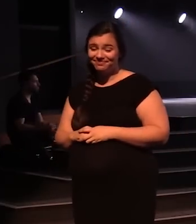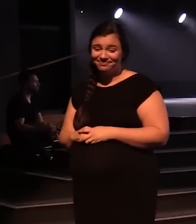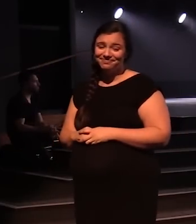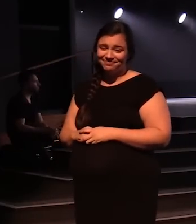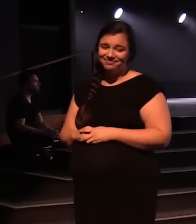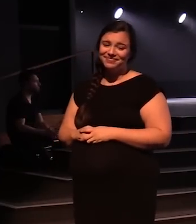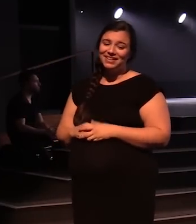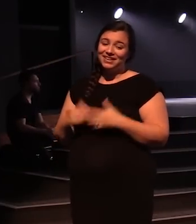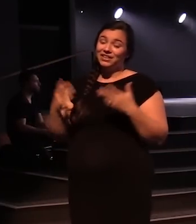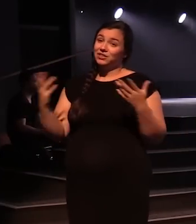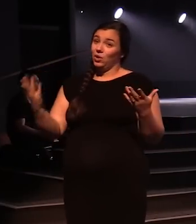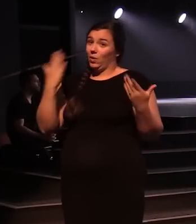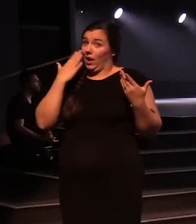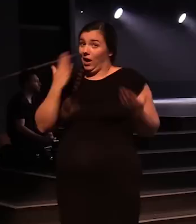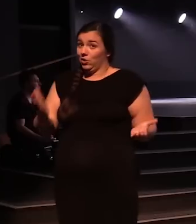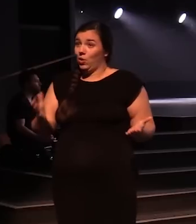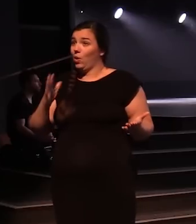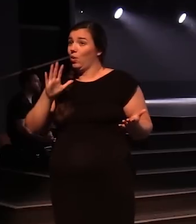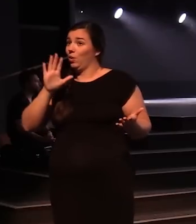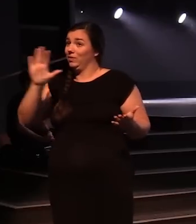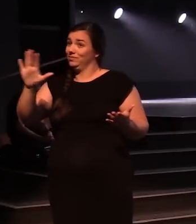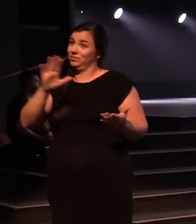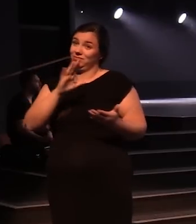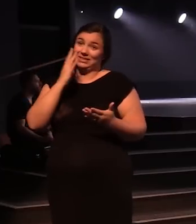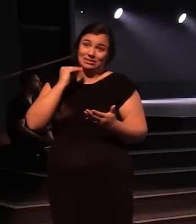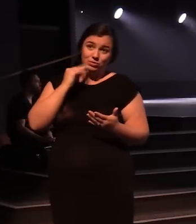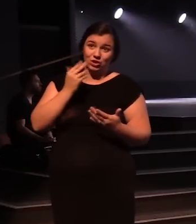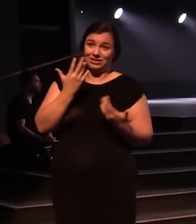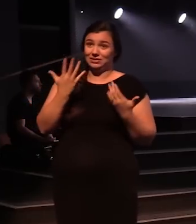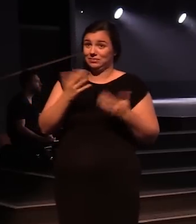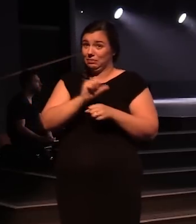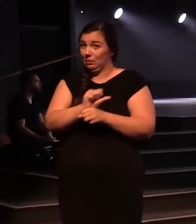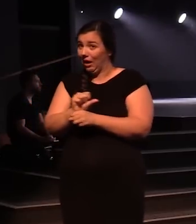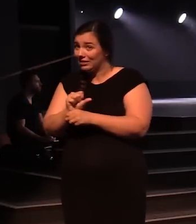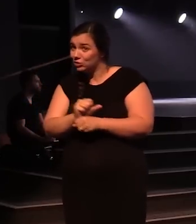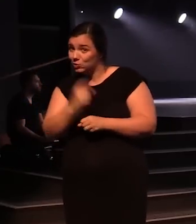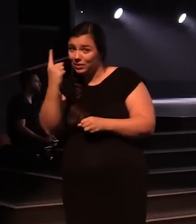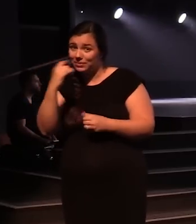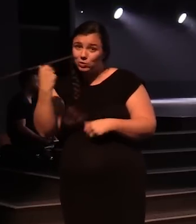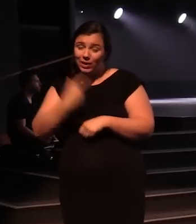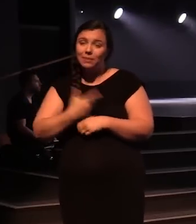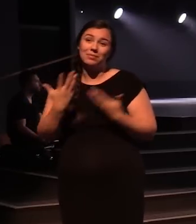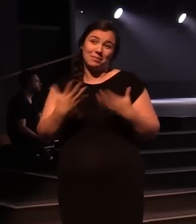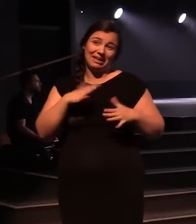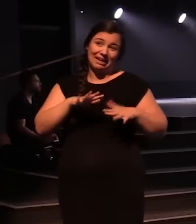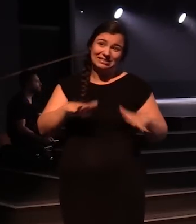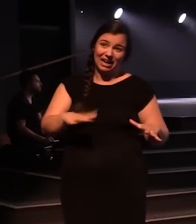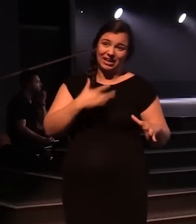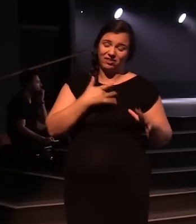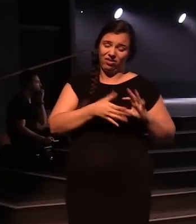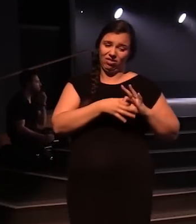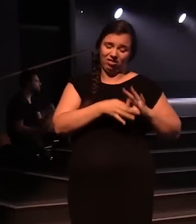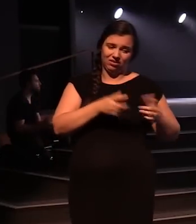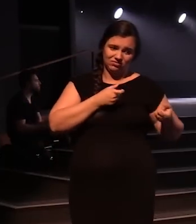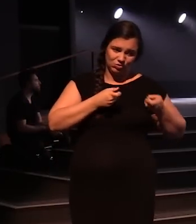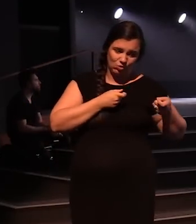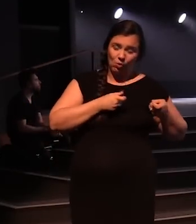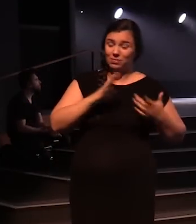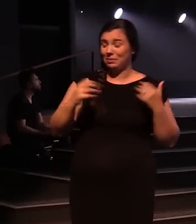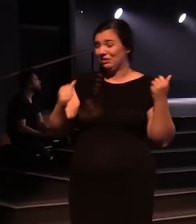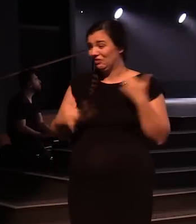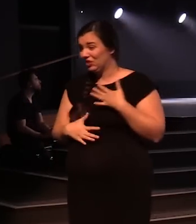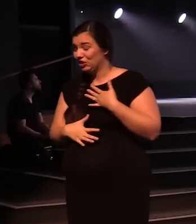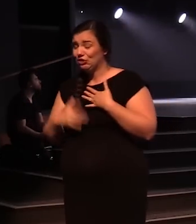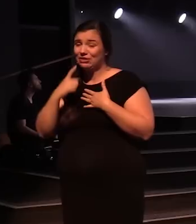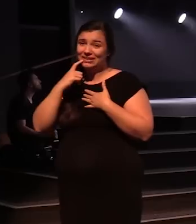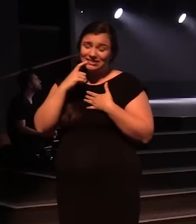And so, I don't know what you may be in bondage to today. Maybe you're in bondage to anxiety. Maybe it's fear. Maybe it's an